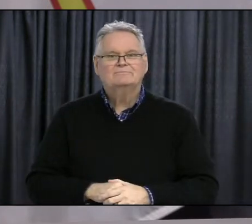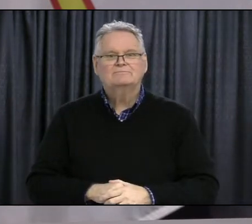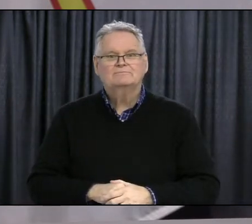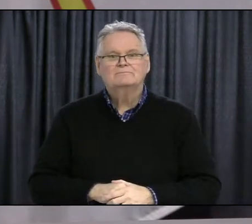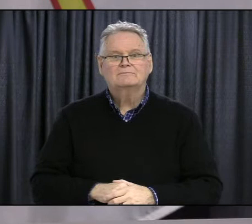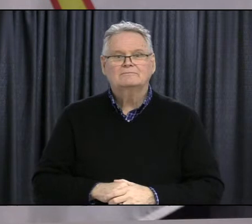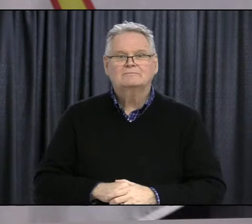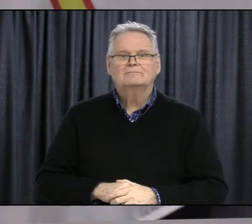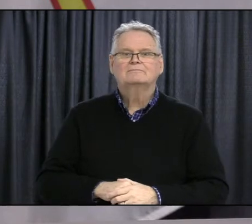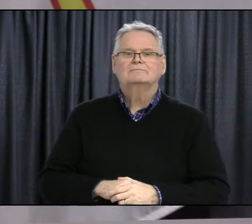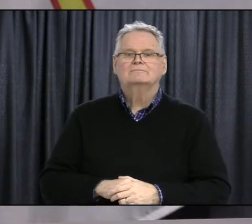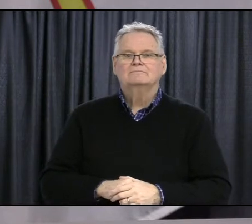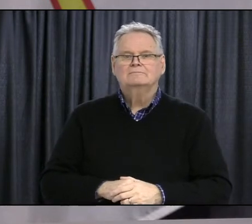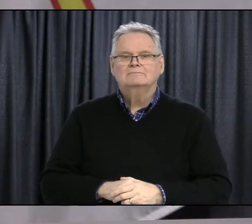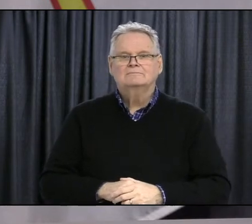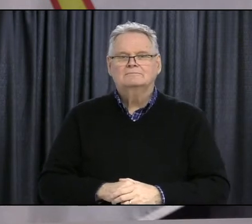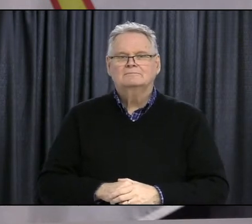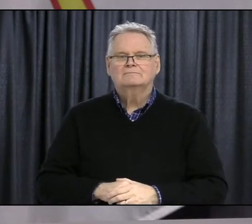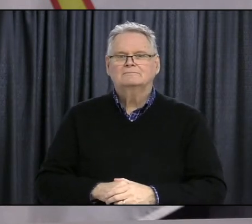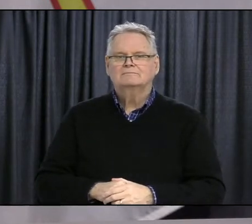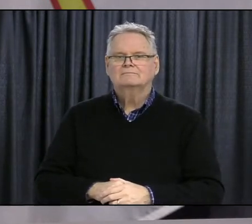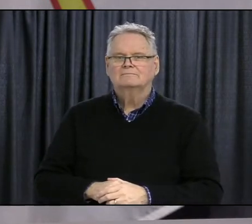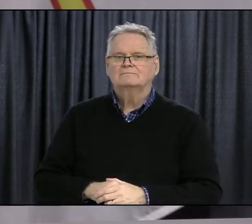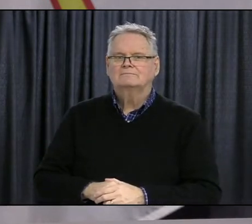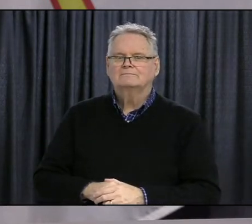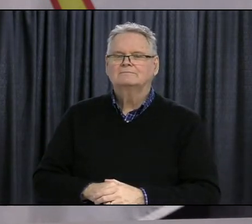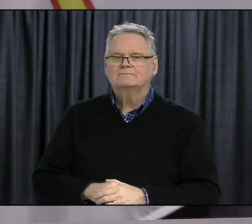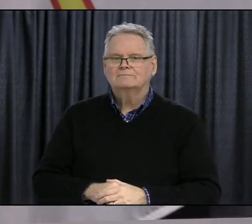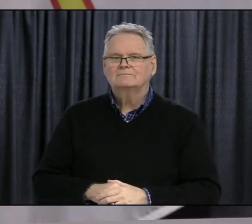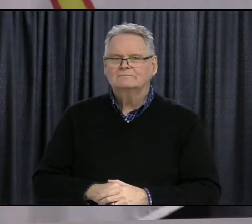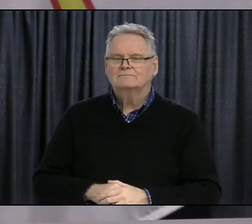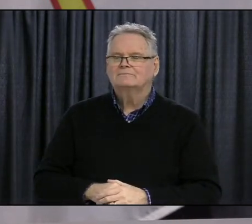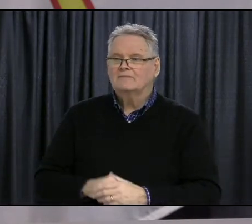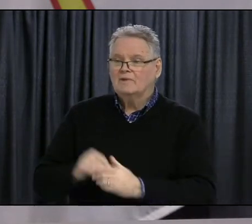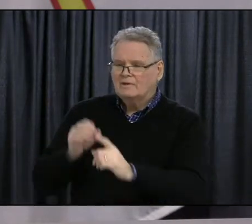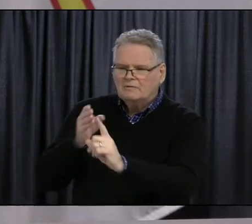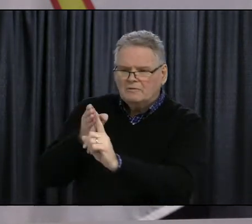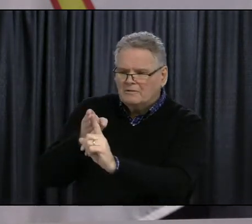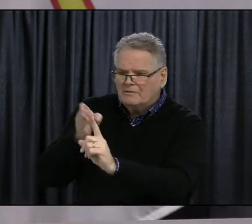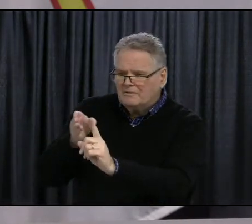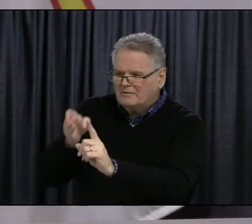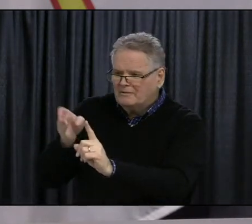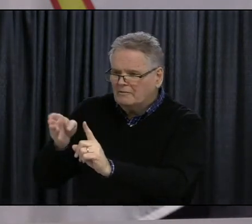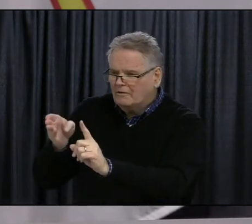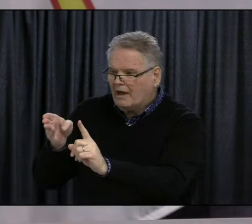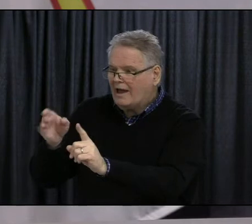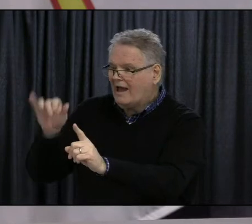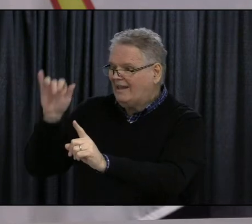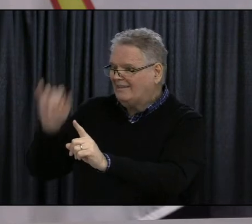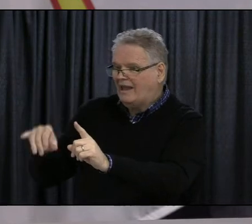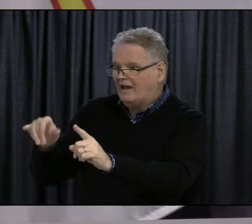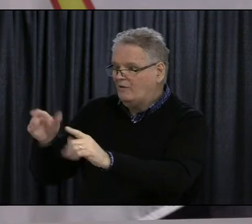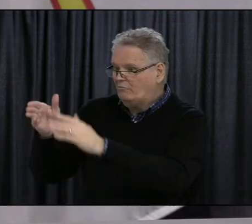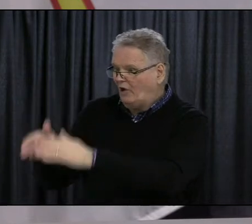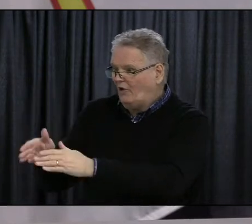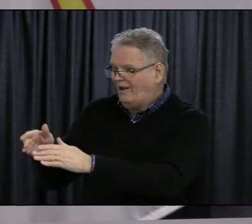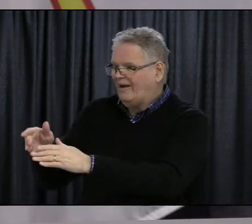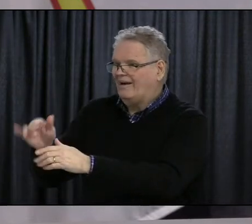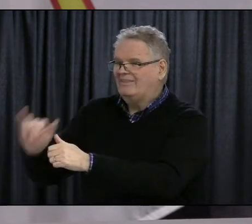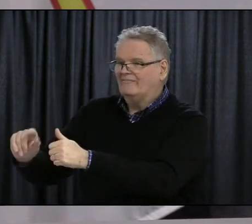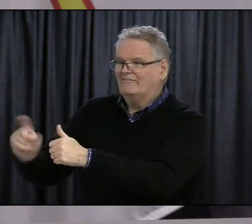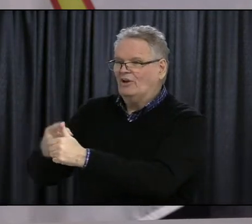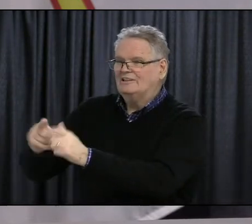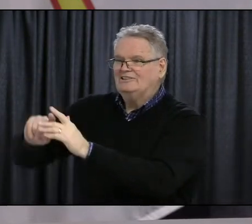get tested, that's really what we're looking for, because a lot of this, so much time has passed that there's not necessarily a danger in